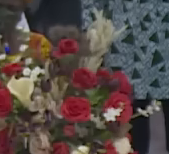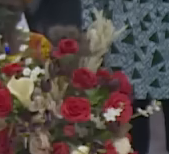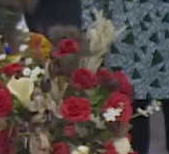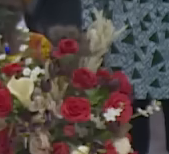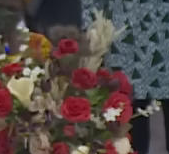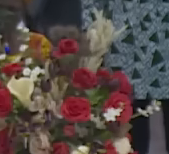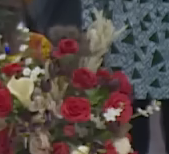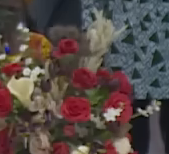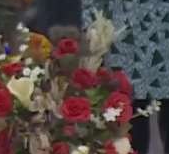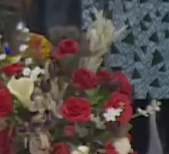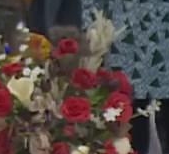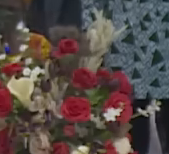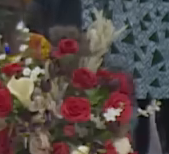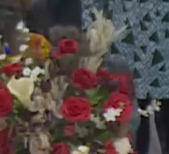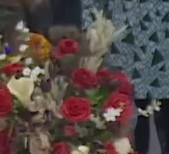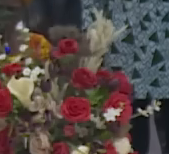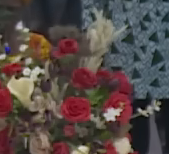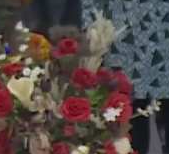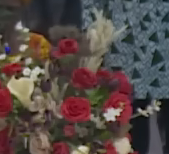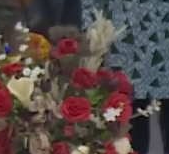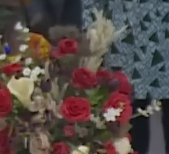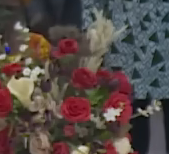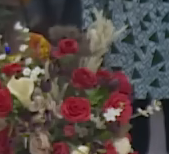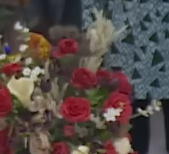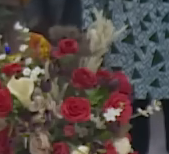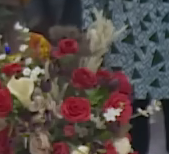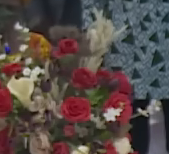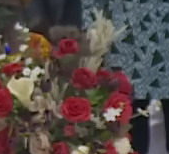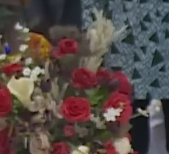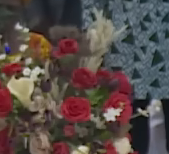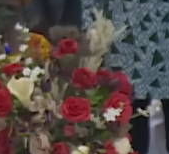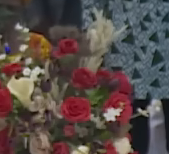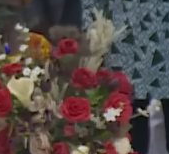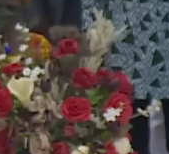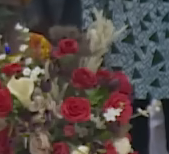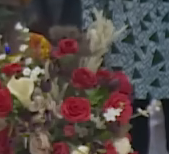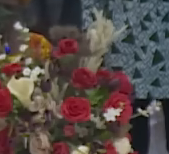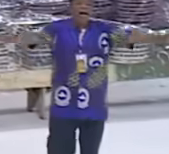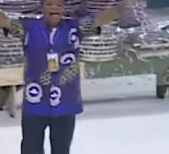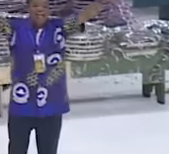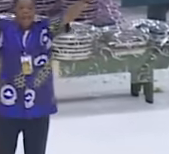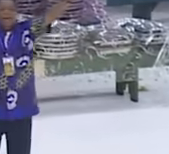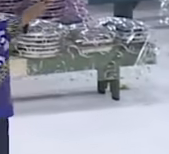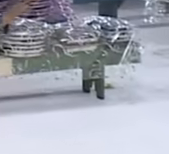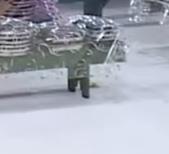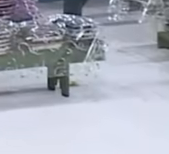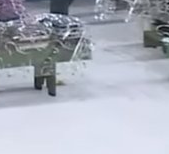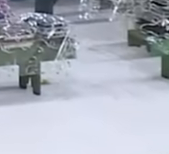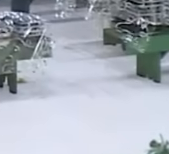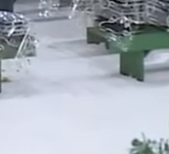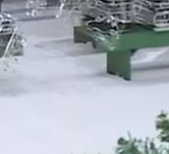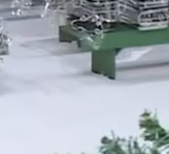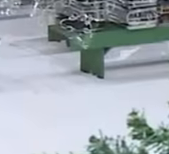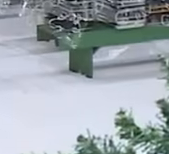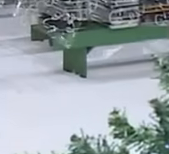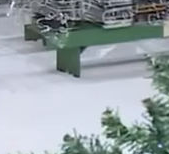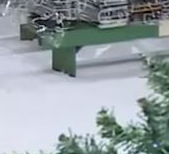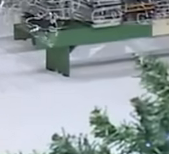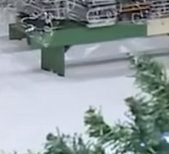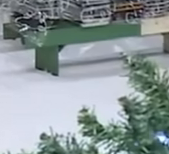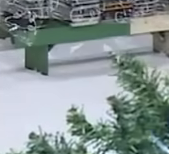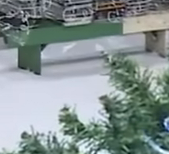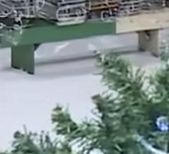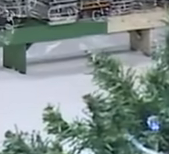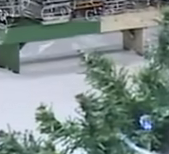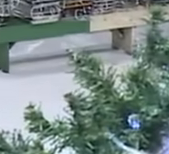Yóò ṣe ọ nípò padà. He will give you all round repositioning. Yóò fún ọ ní ìṣípòpadà